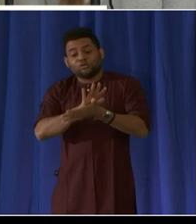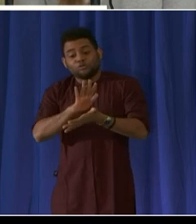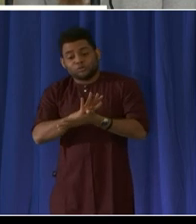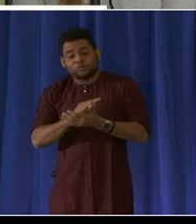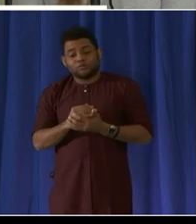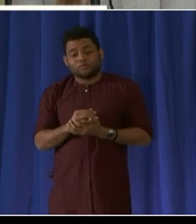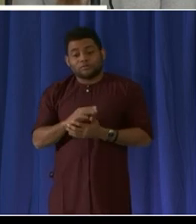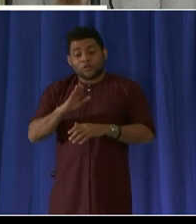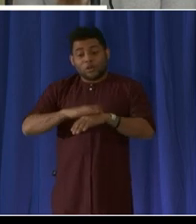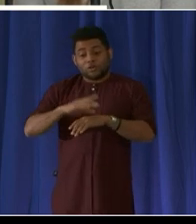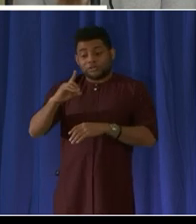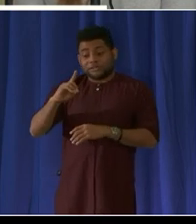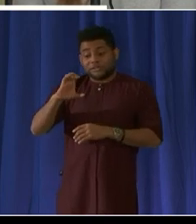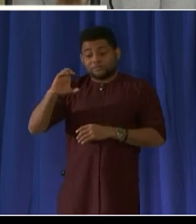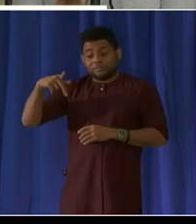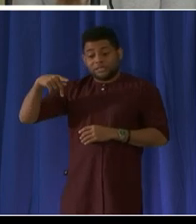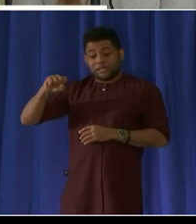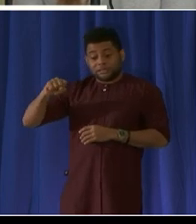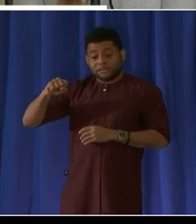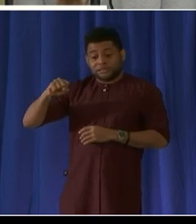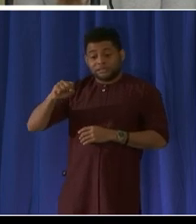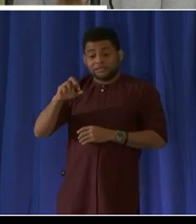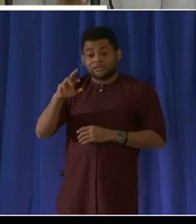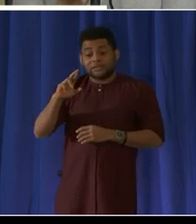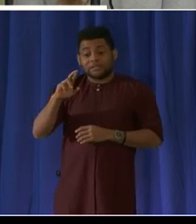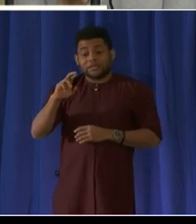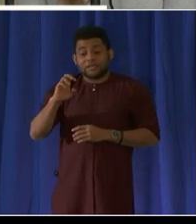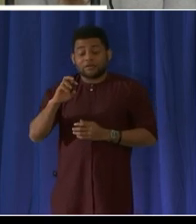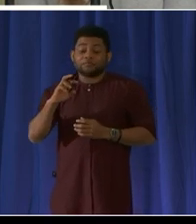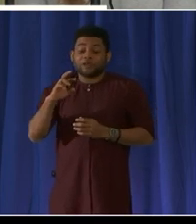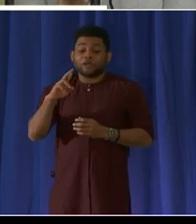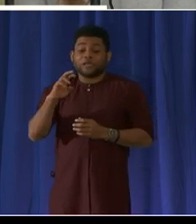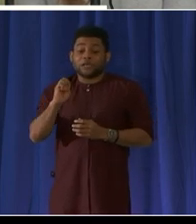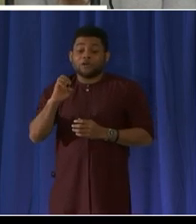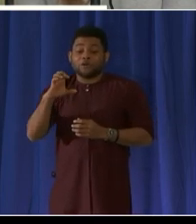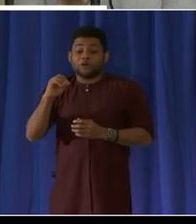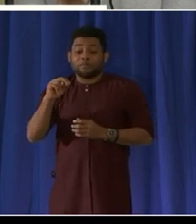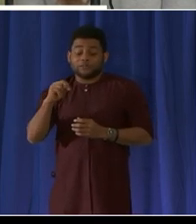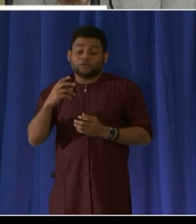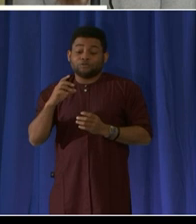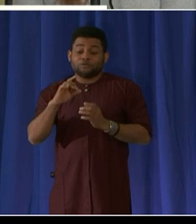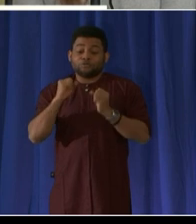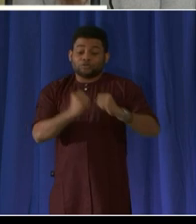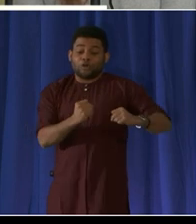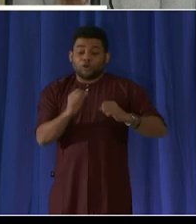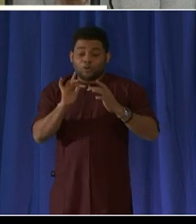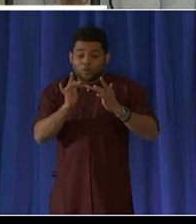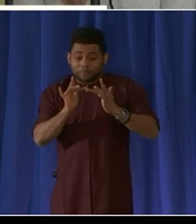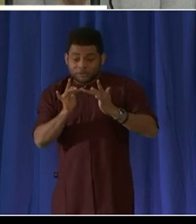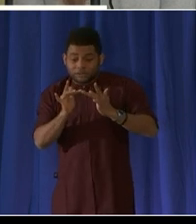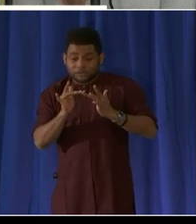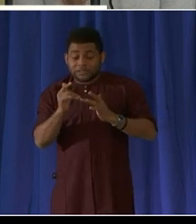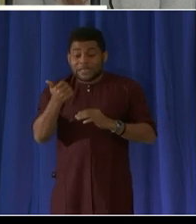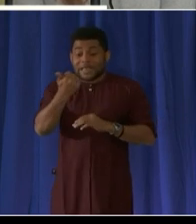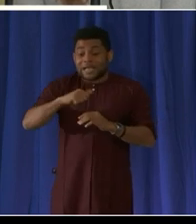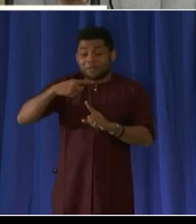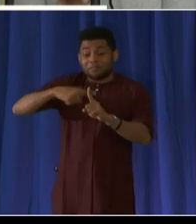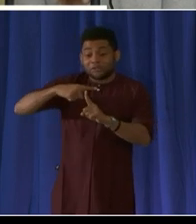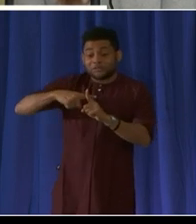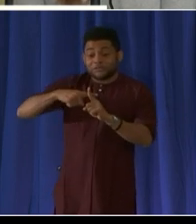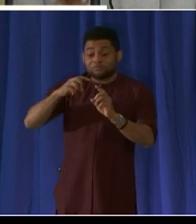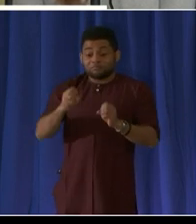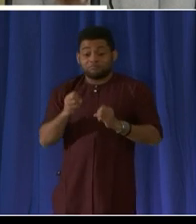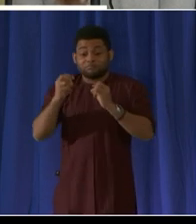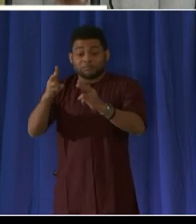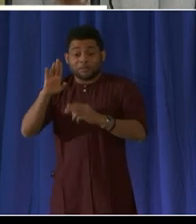So on our DCPS Reopen Strong website, we post a daily tally for any positive cases reported to the school